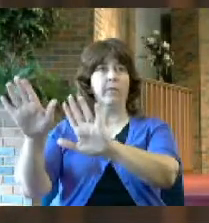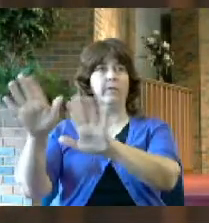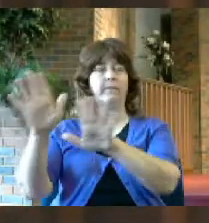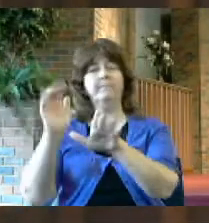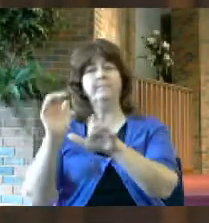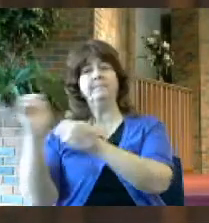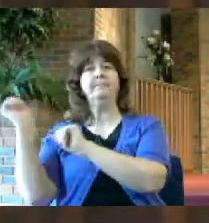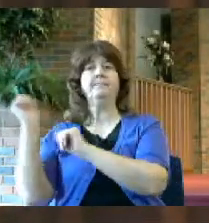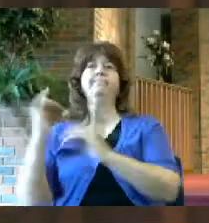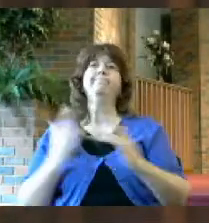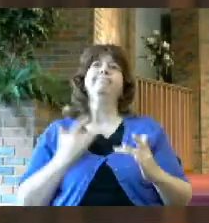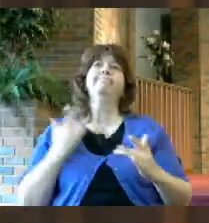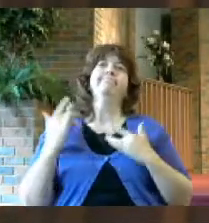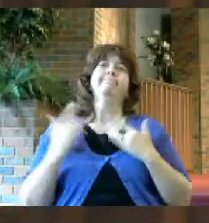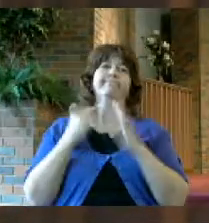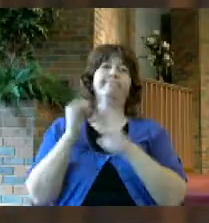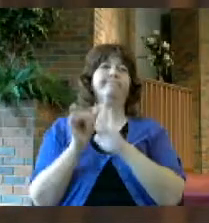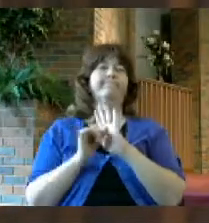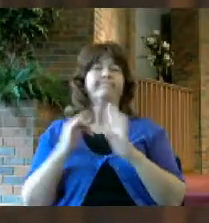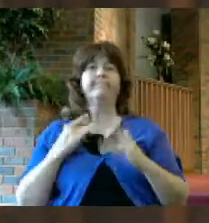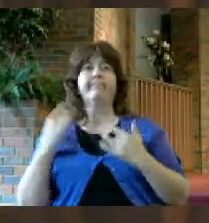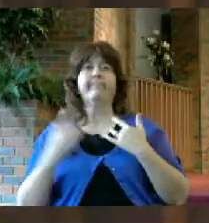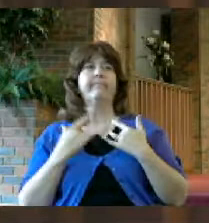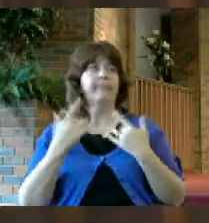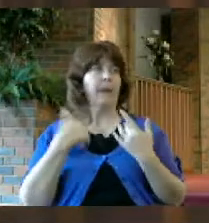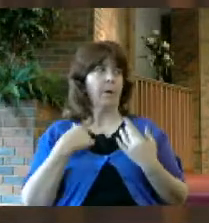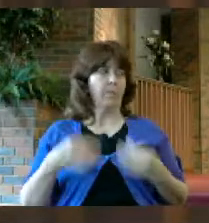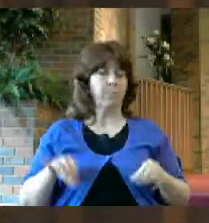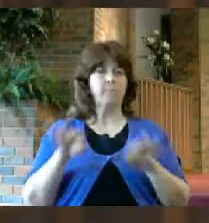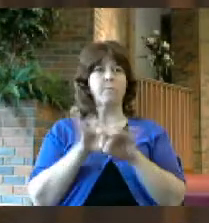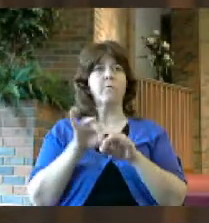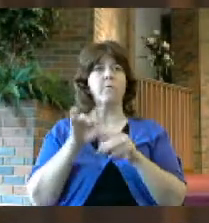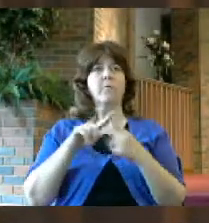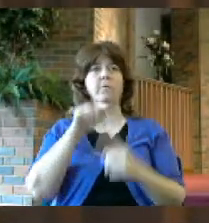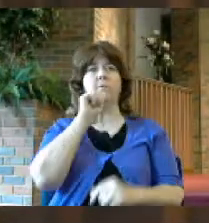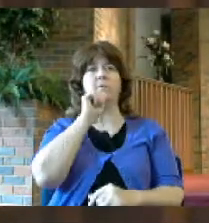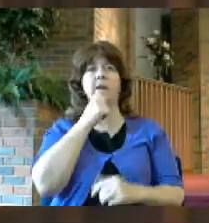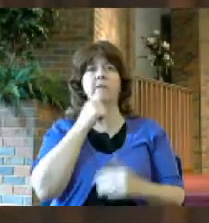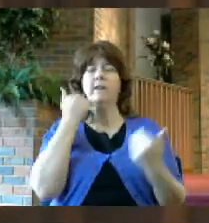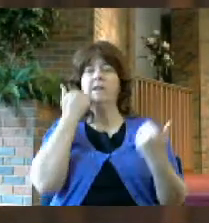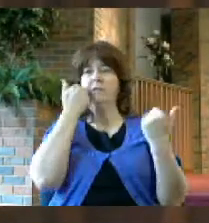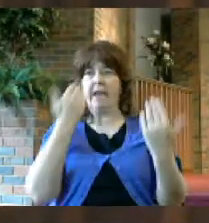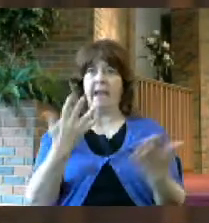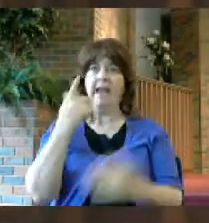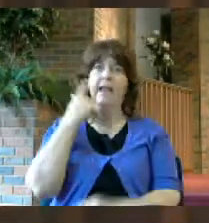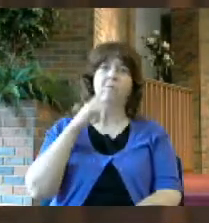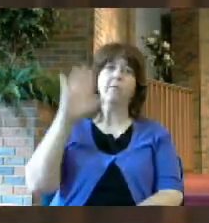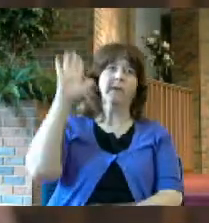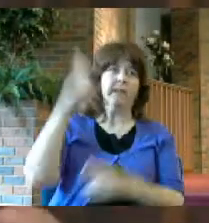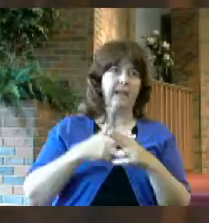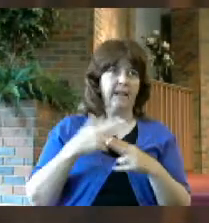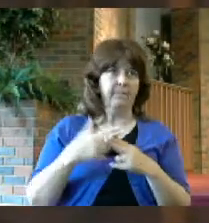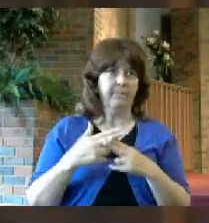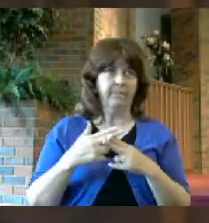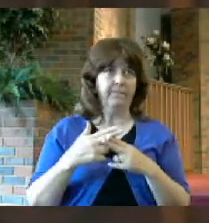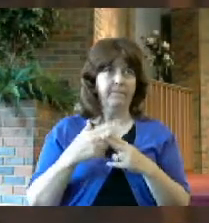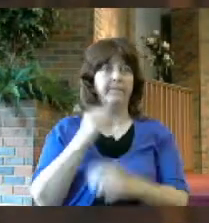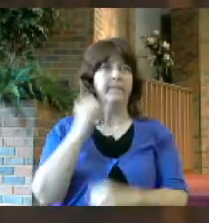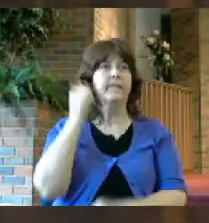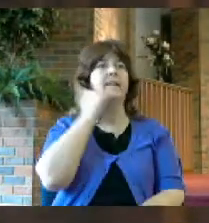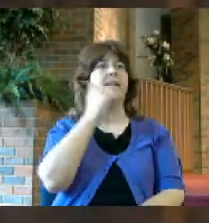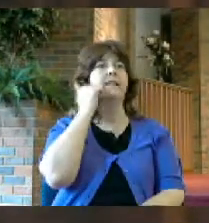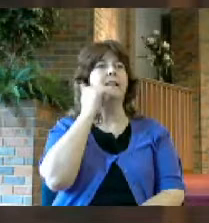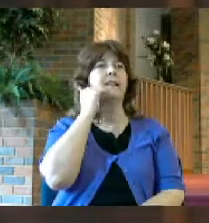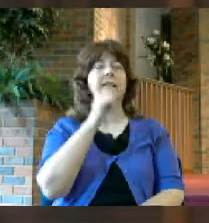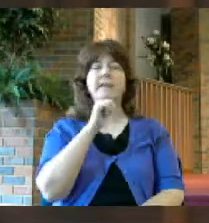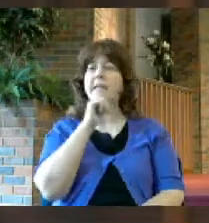counted worthy to suffer shame for his name. And daily in the temple and in every house, they did not cease teaching and preaching Jesus